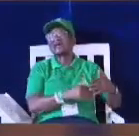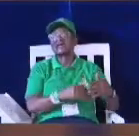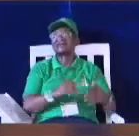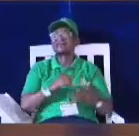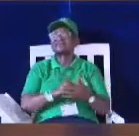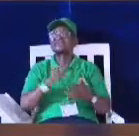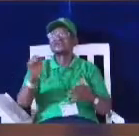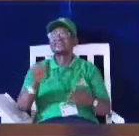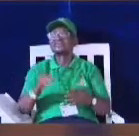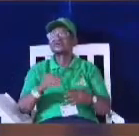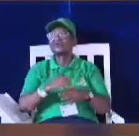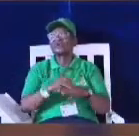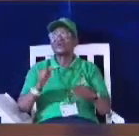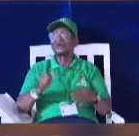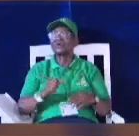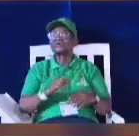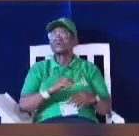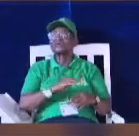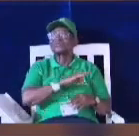wholeness.